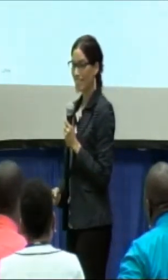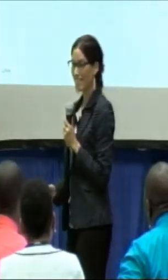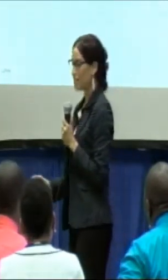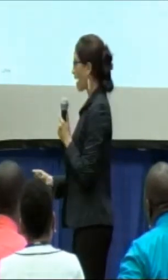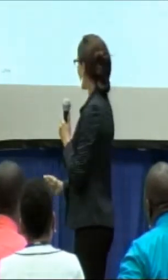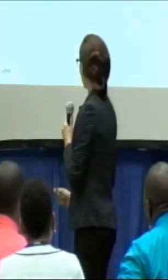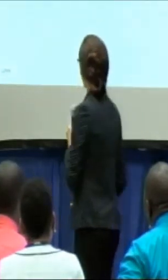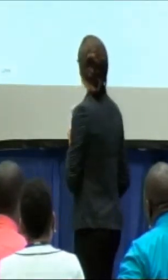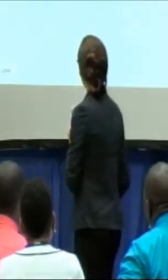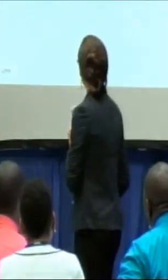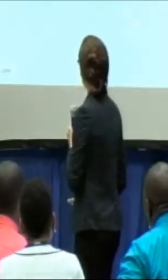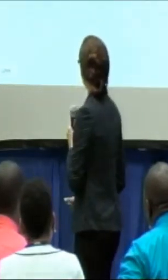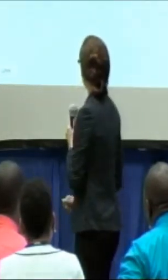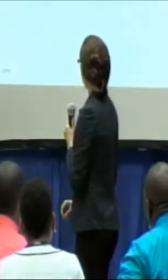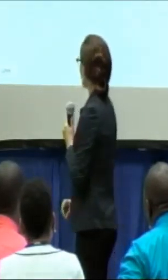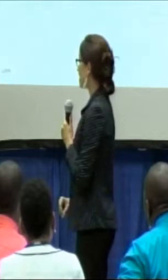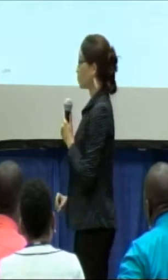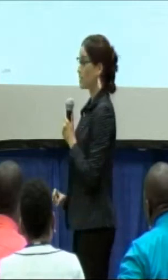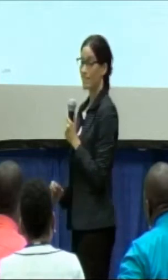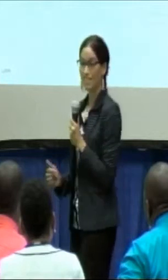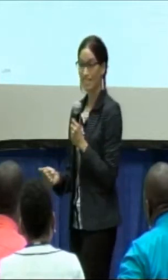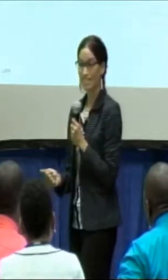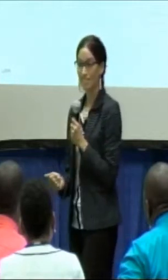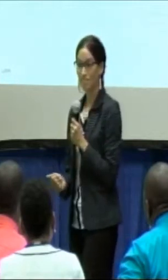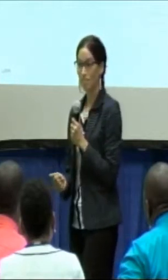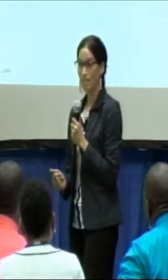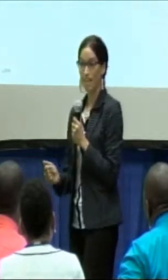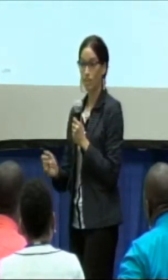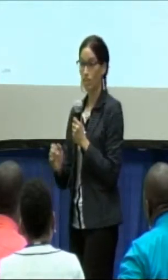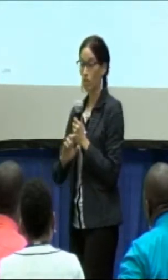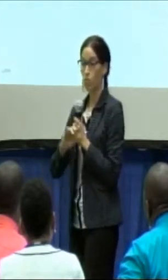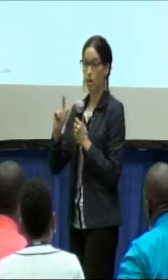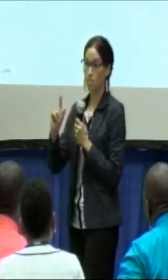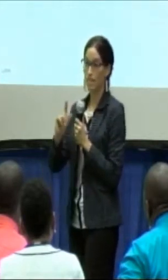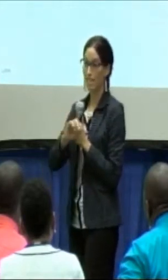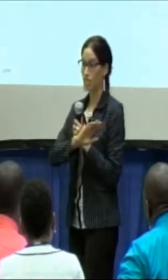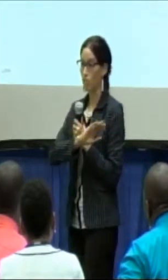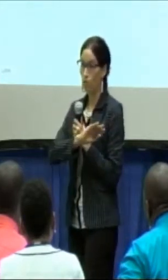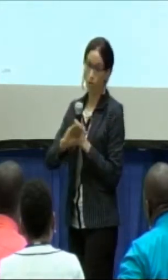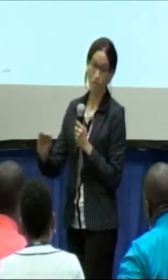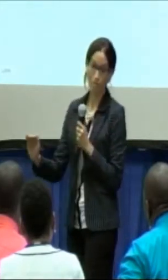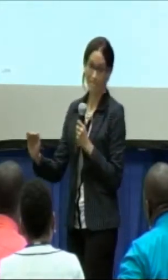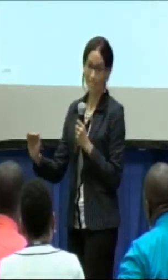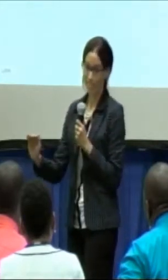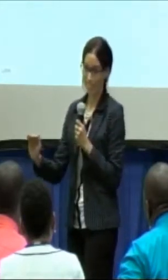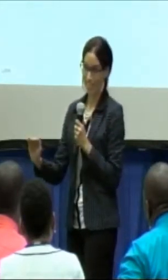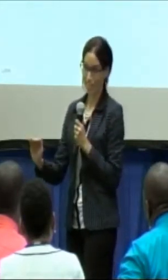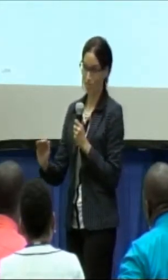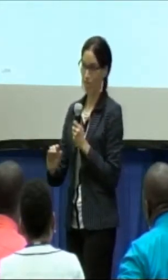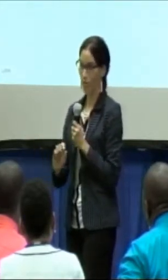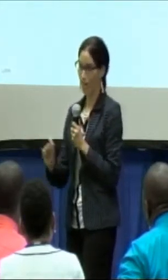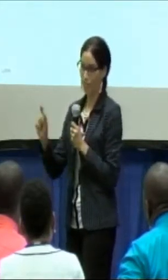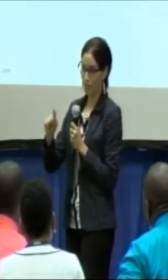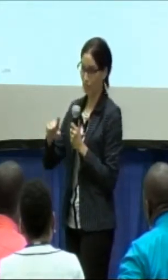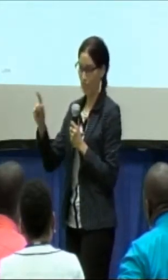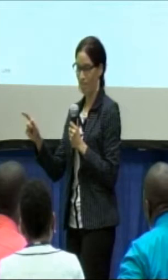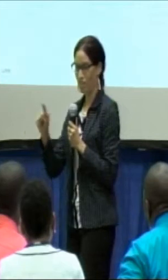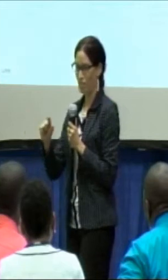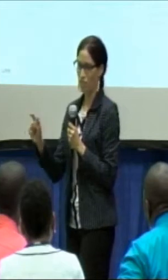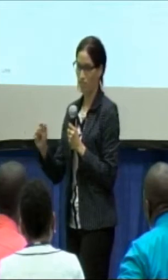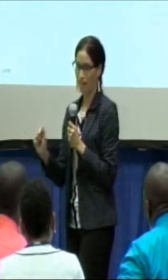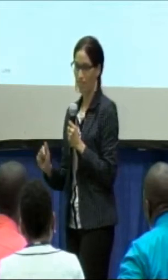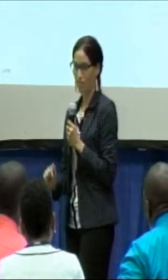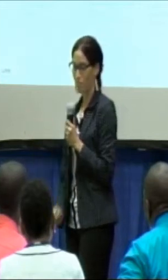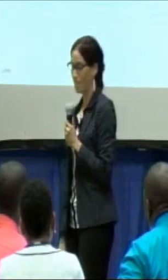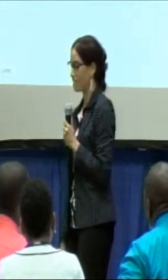E-tax, e-banking, e-business, meaning that you can go one place and do all your business transactions without having to go to